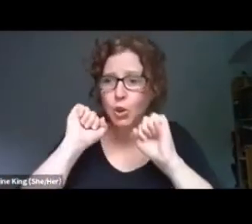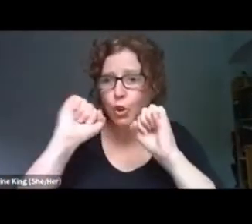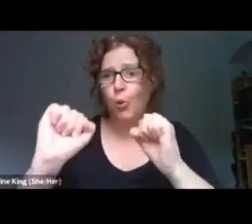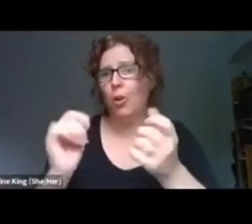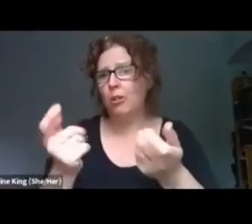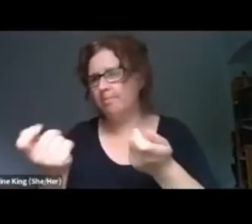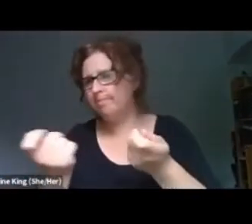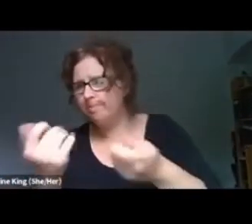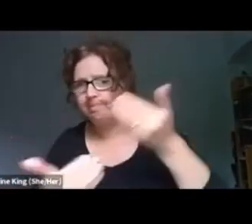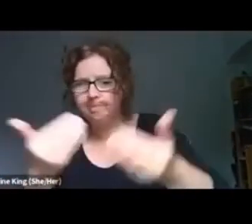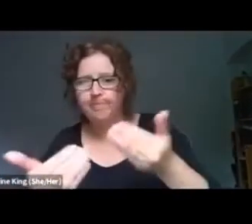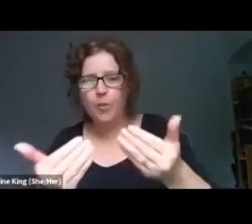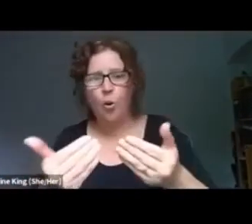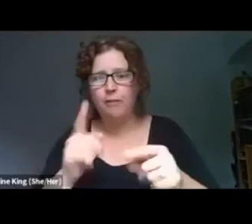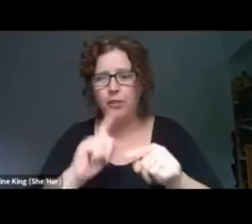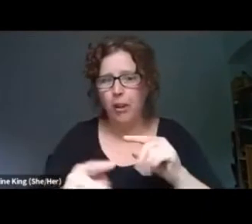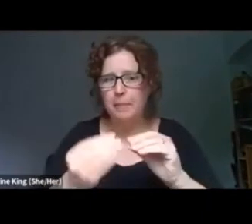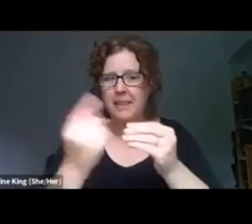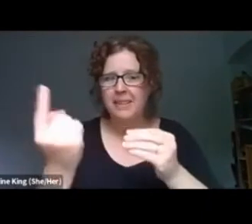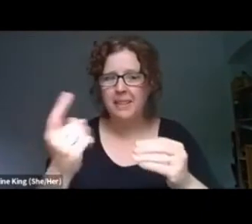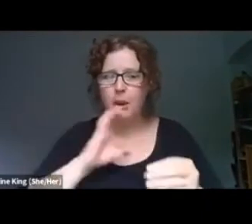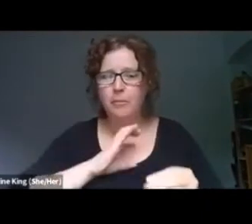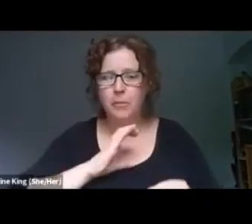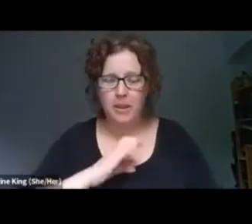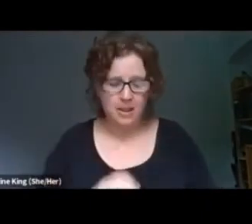themselves comfortable.